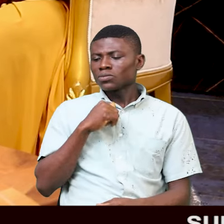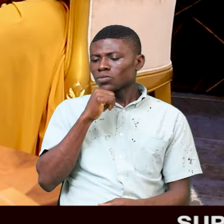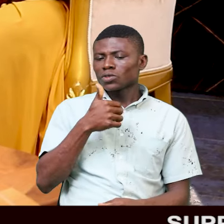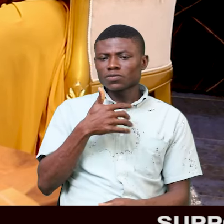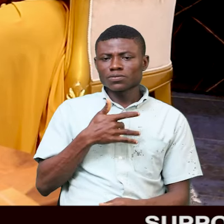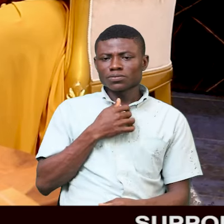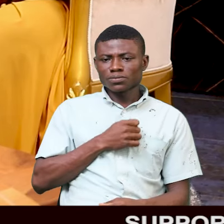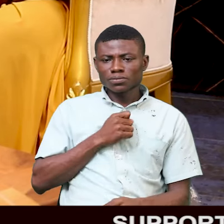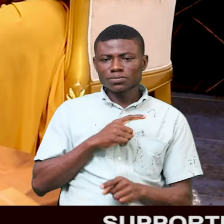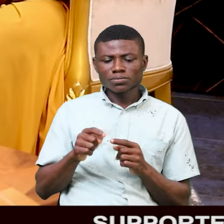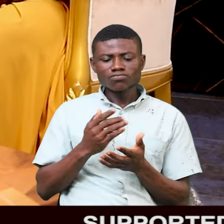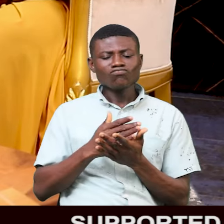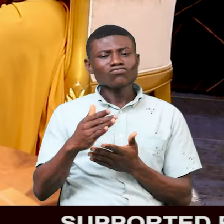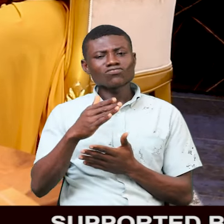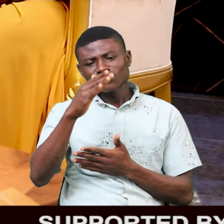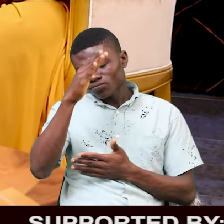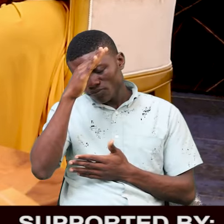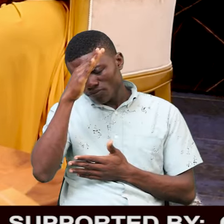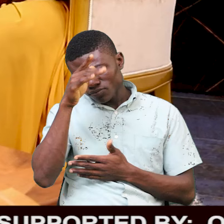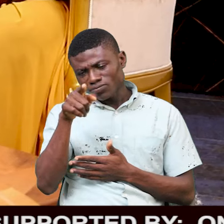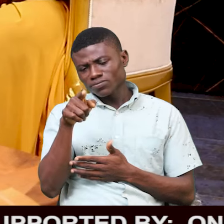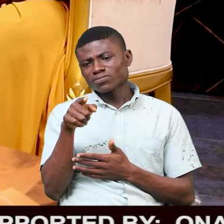regrets. Ebra o bounce, Papa, no.